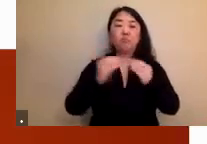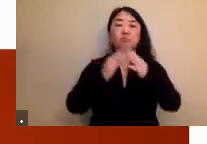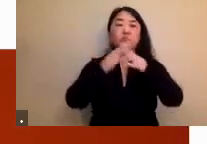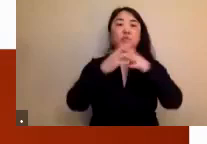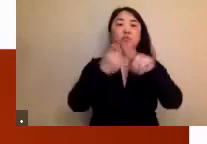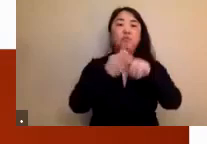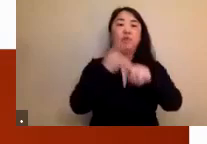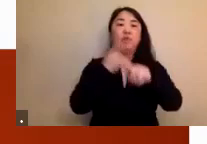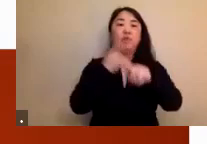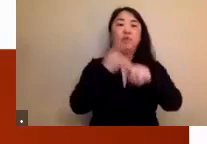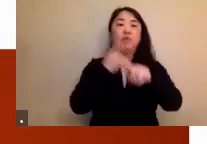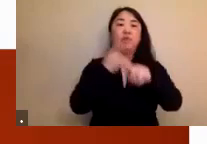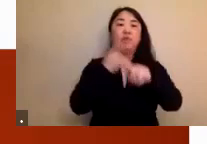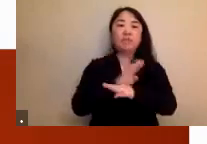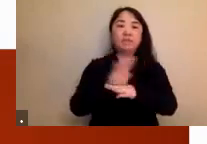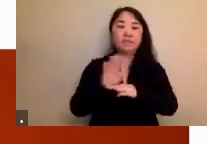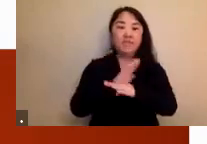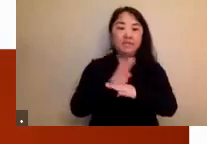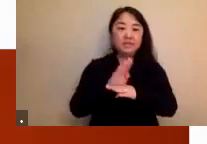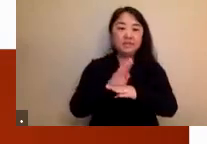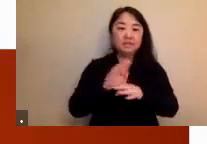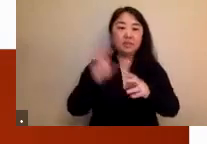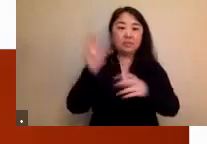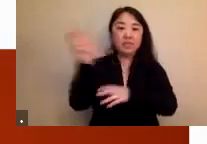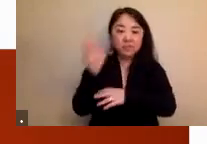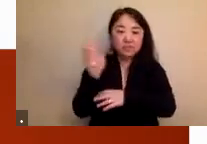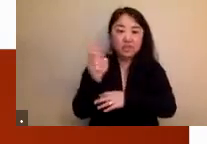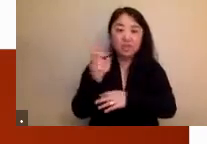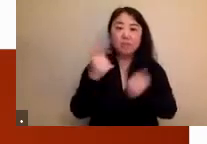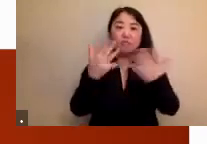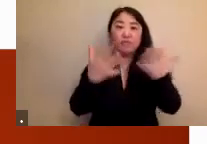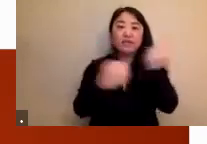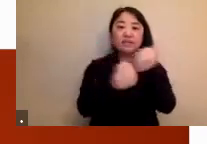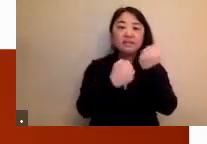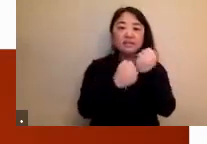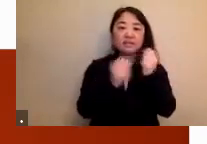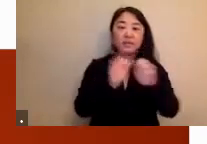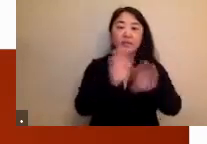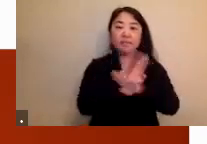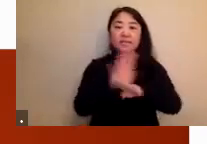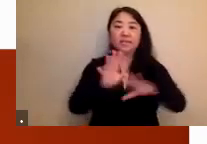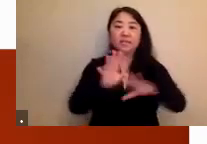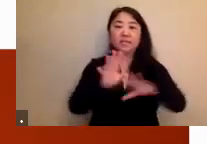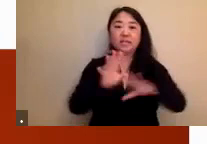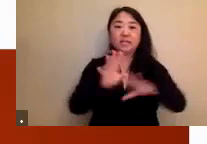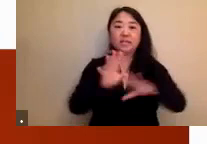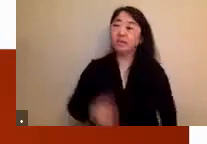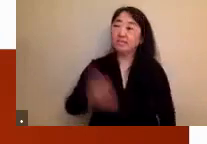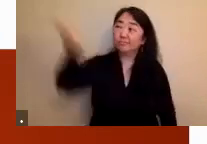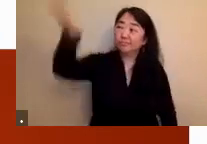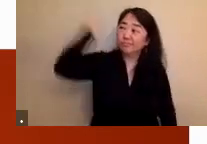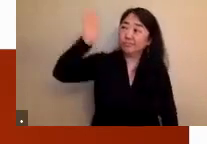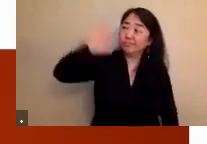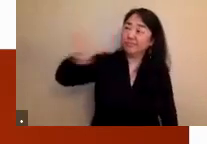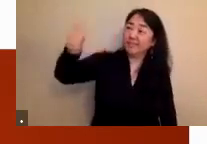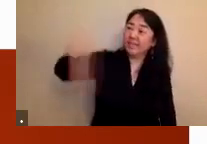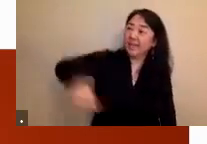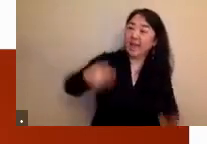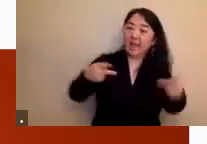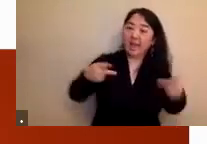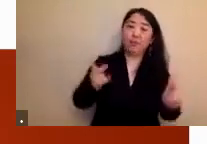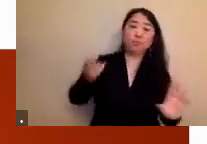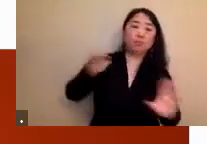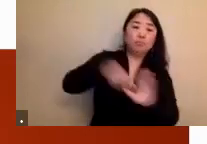That program is to provide assistance to business owners that historically were denied opportunities to participate